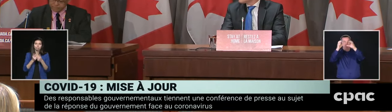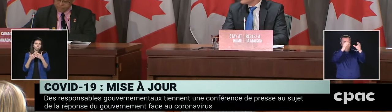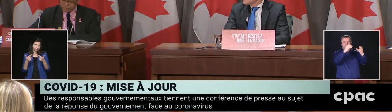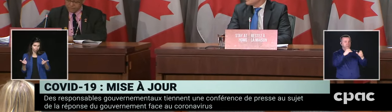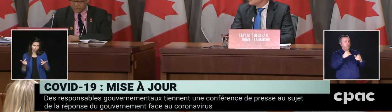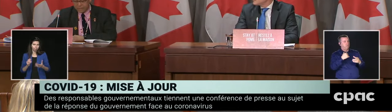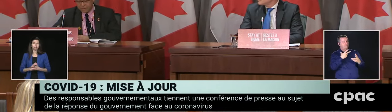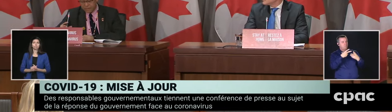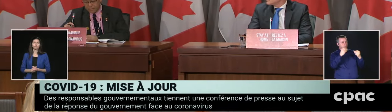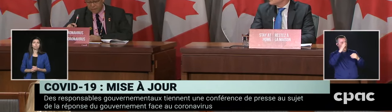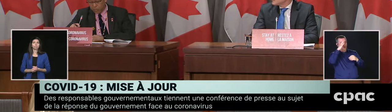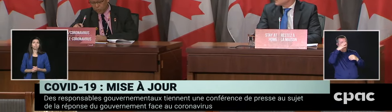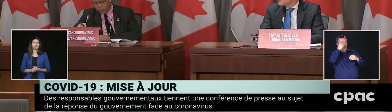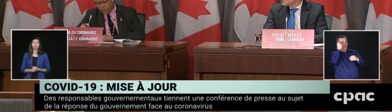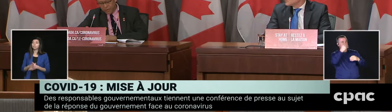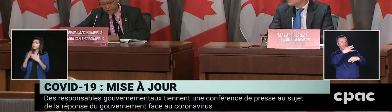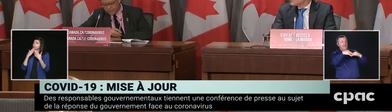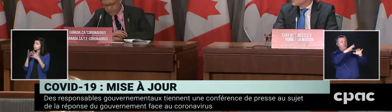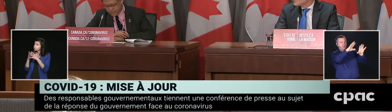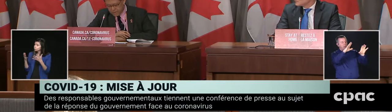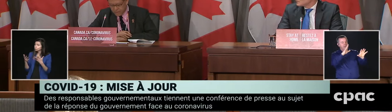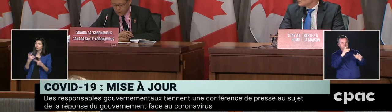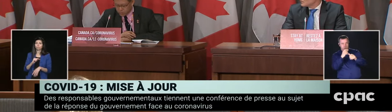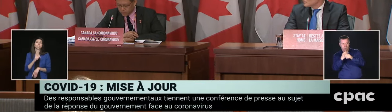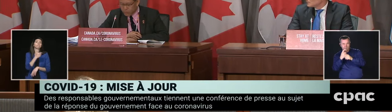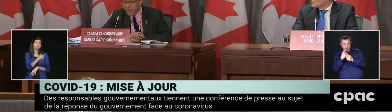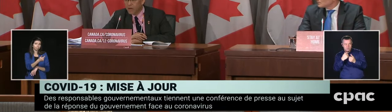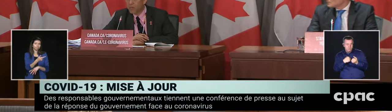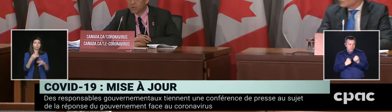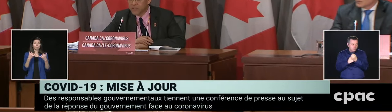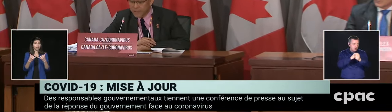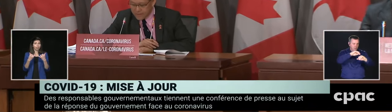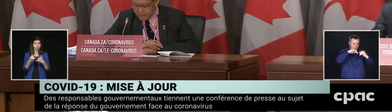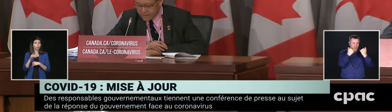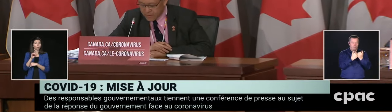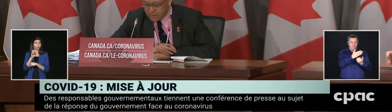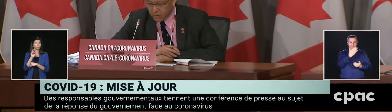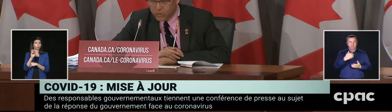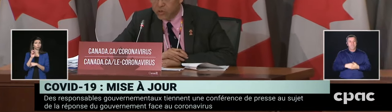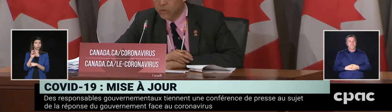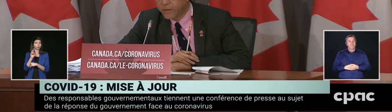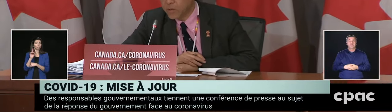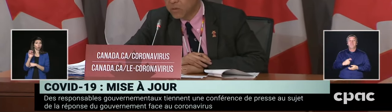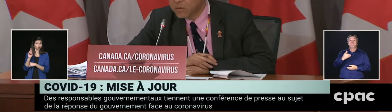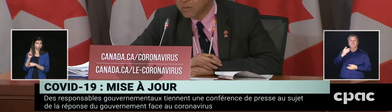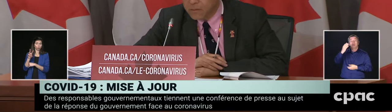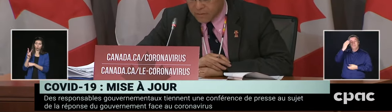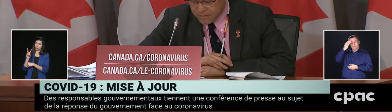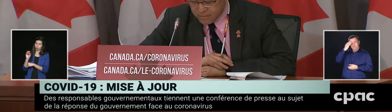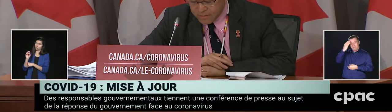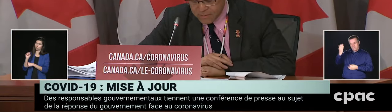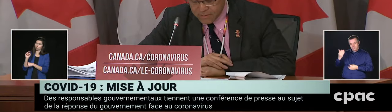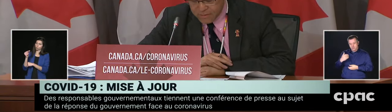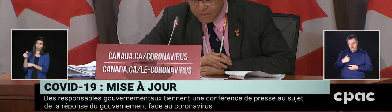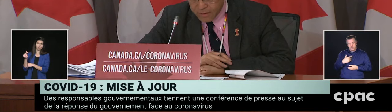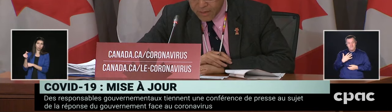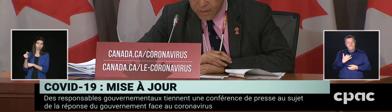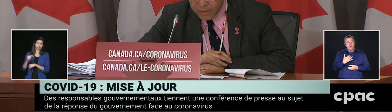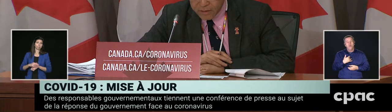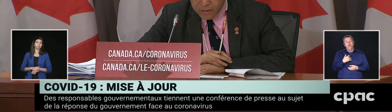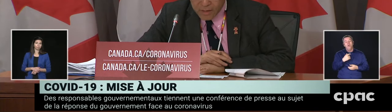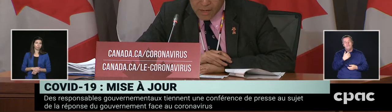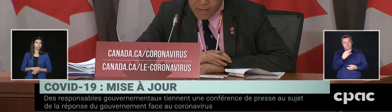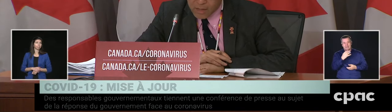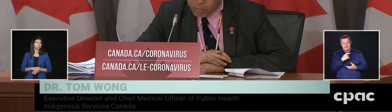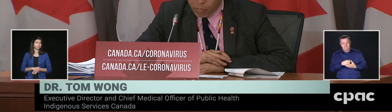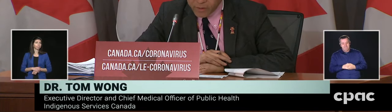Wong. Bonjour. Je voudrais commencer en soulignant